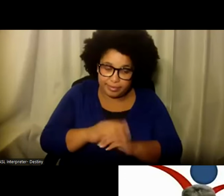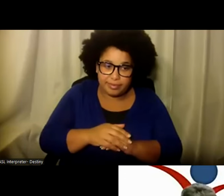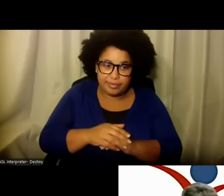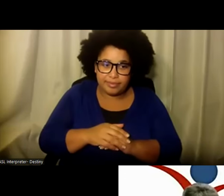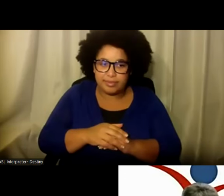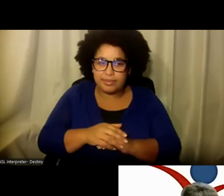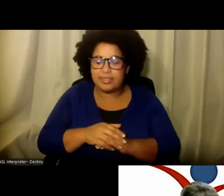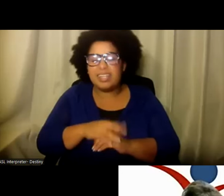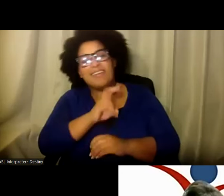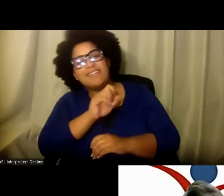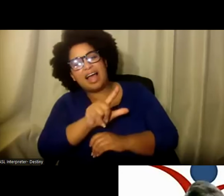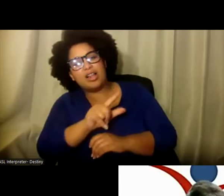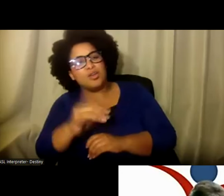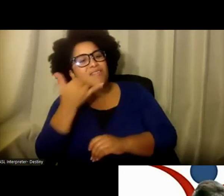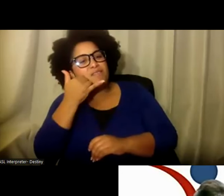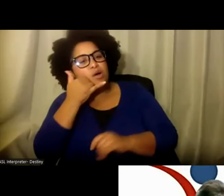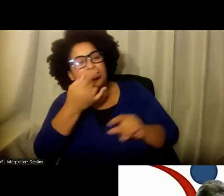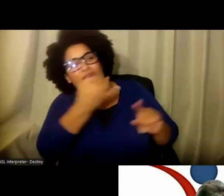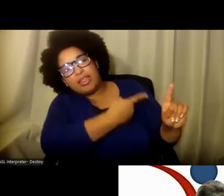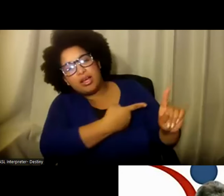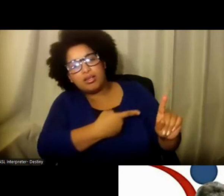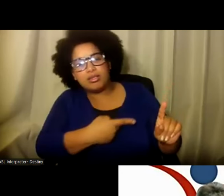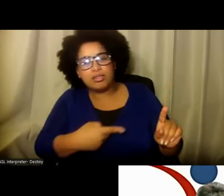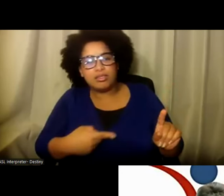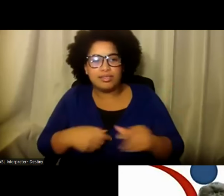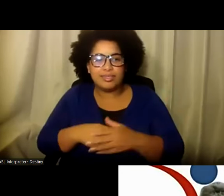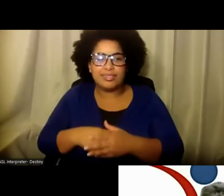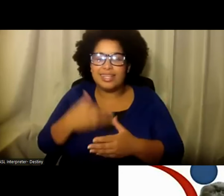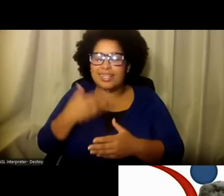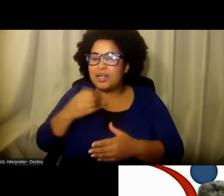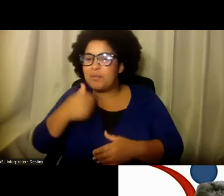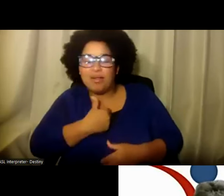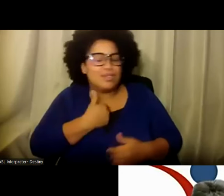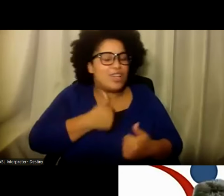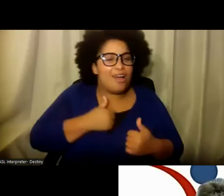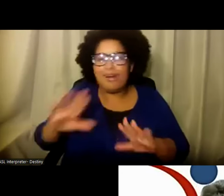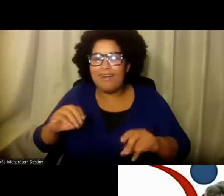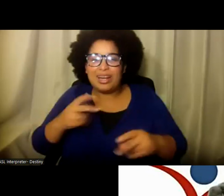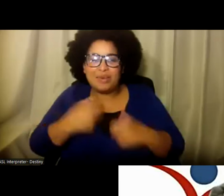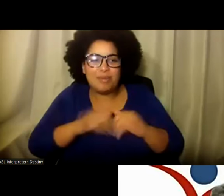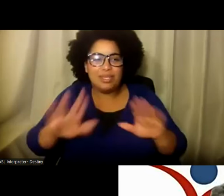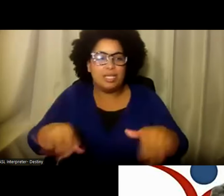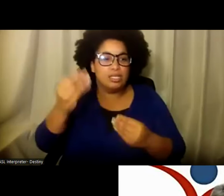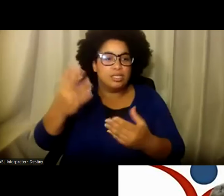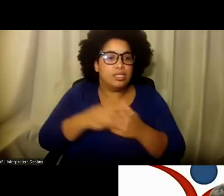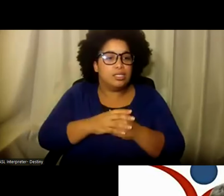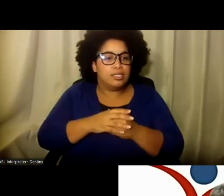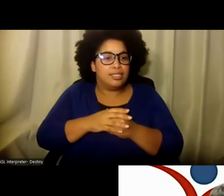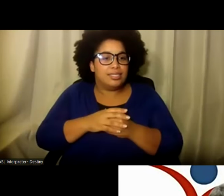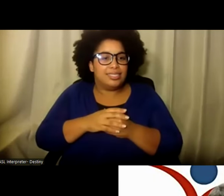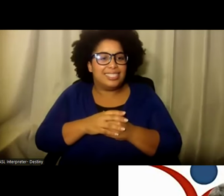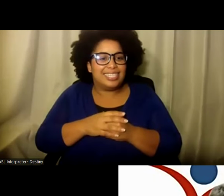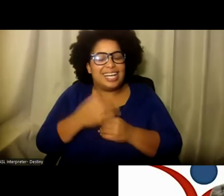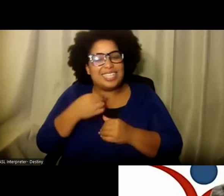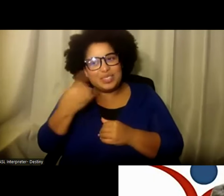Val, your phone's right here. Okay, no problem. No problem. It's okay. I told you there